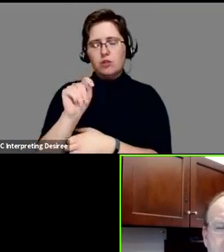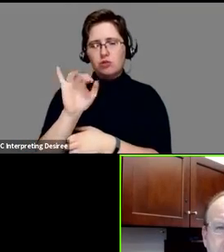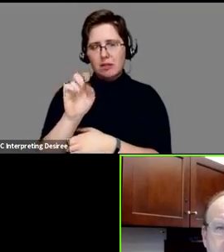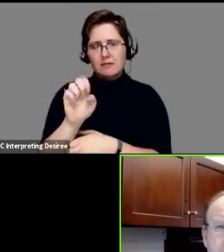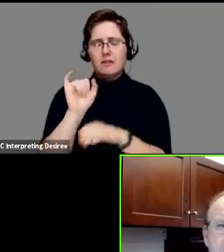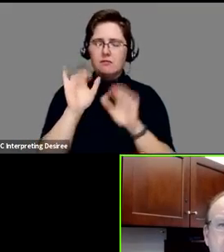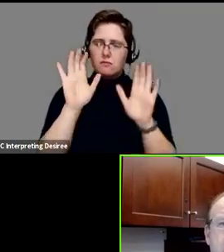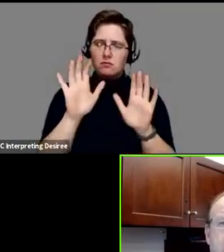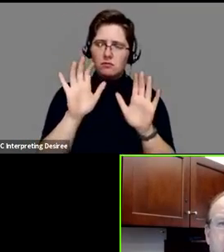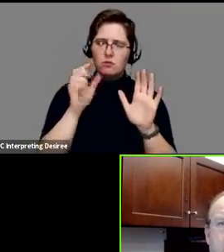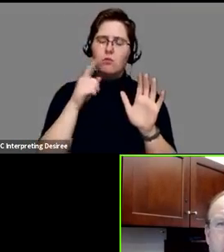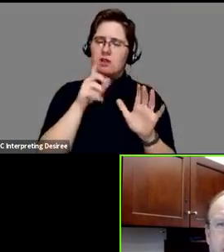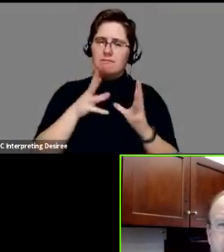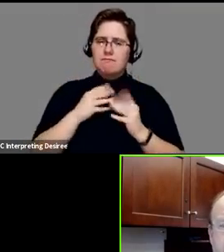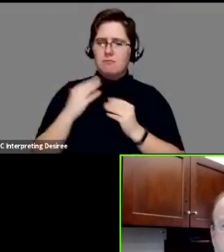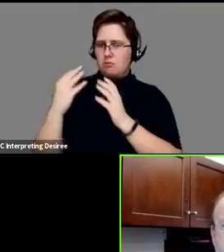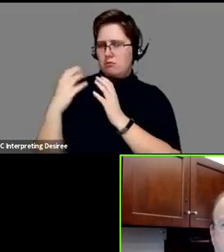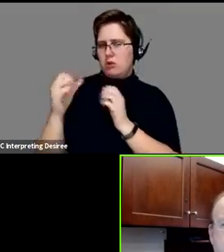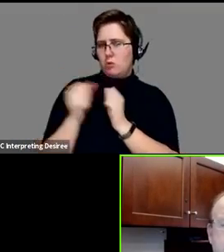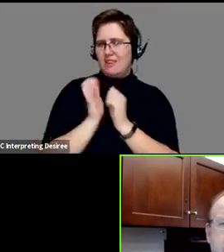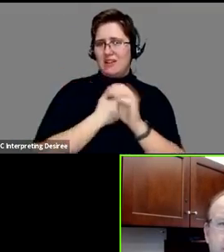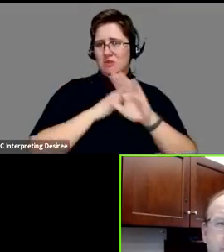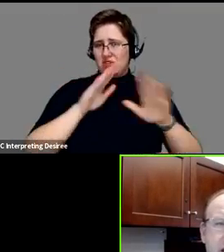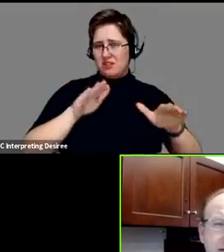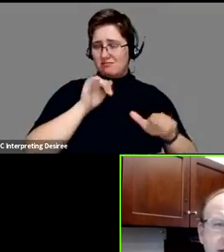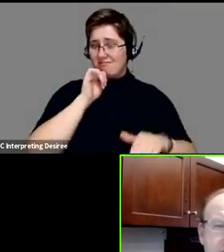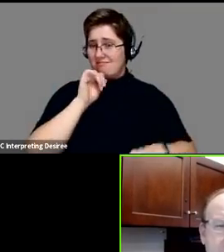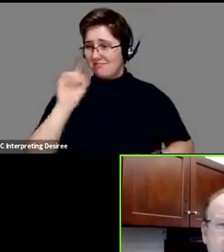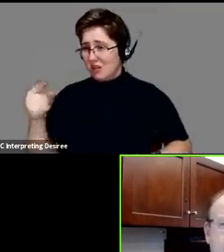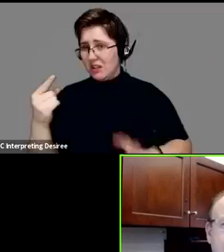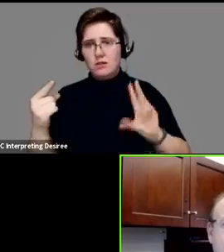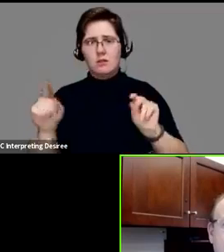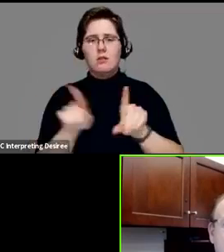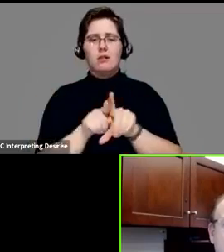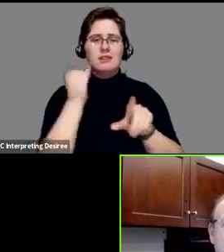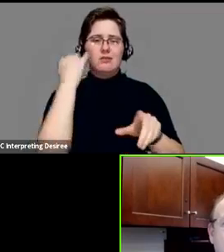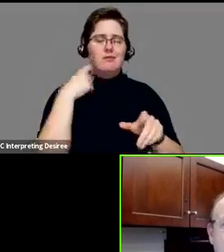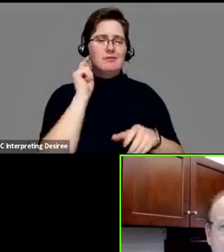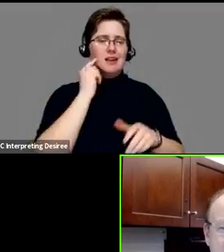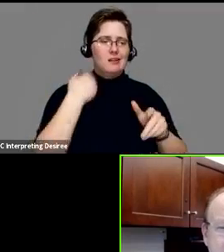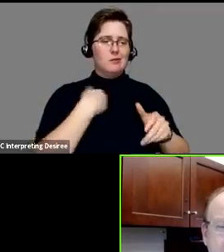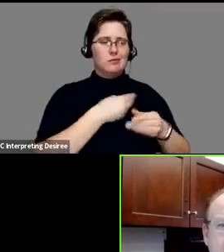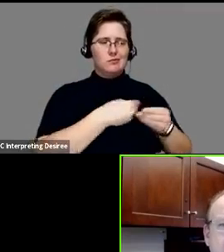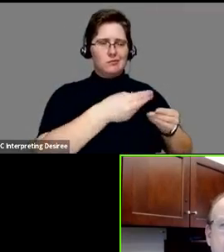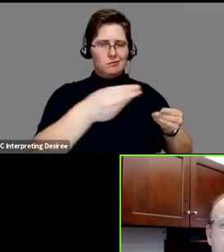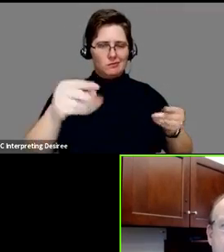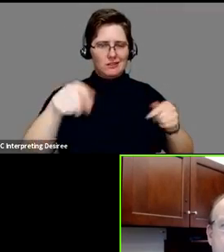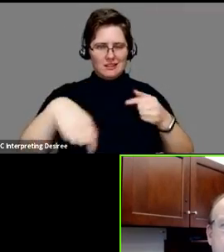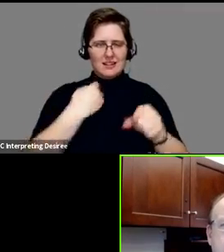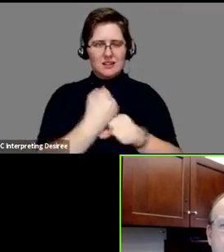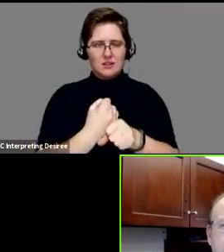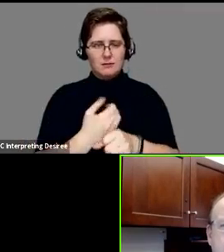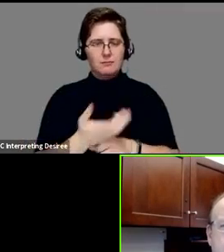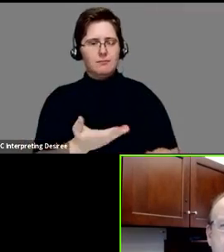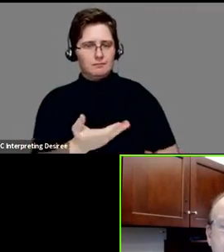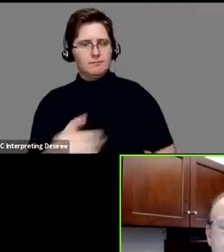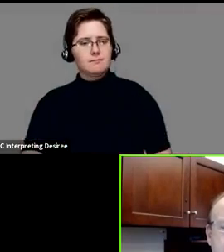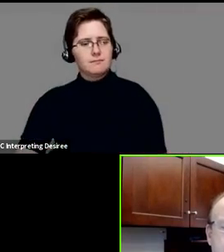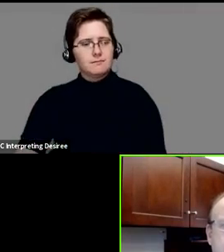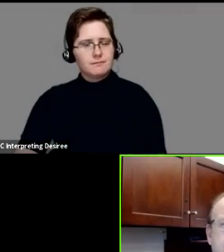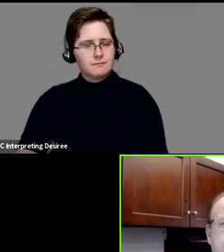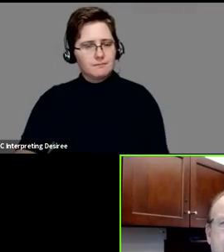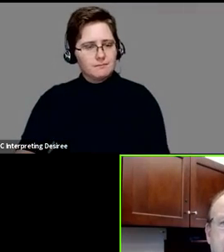take it upon ourselves with our children, but also then if we're passing out the treats this year, to